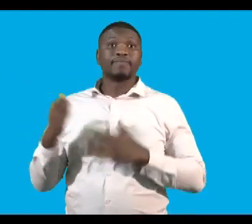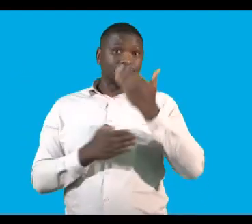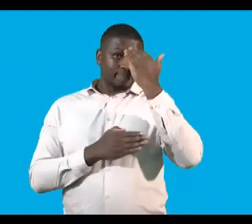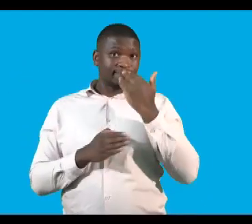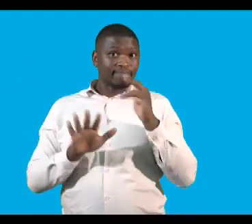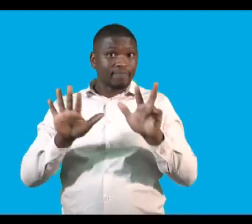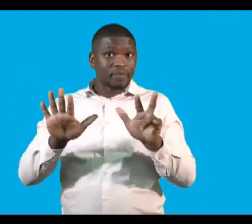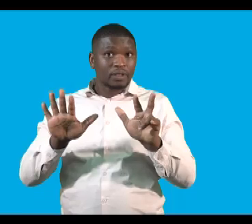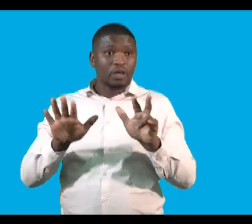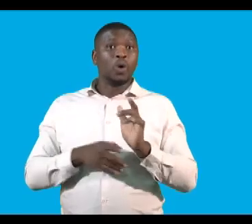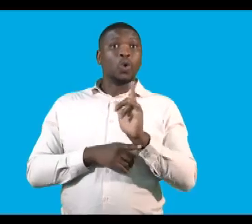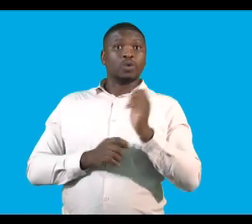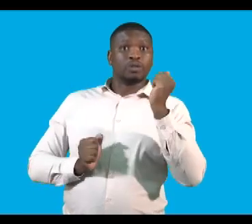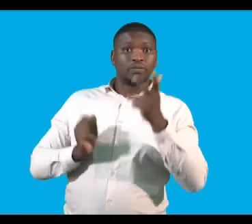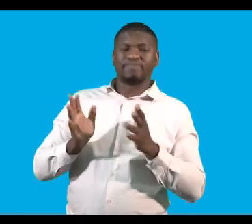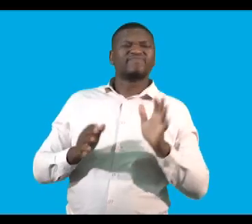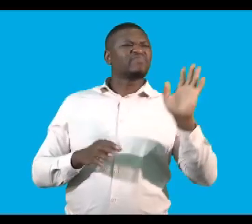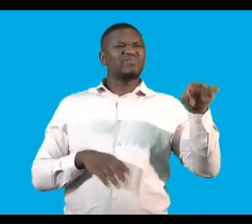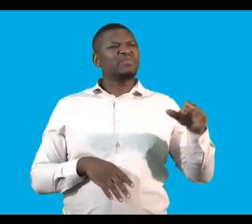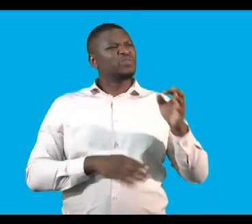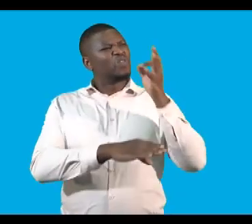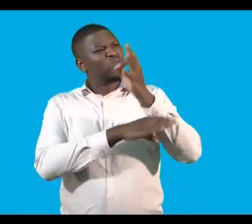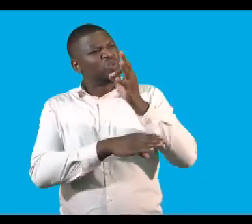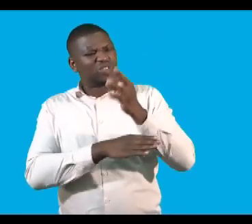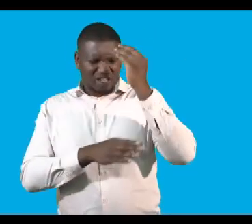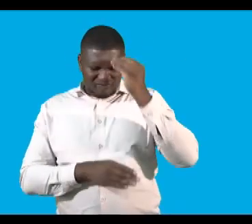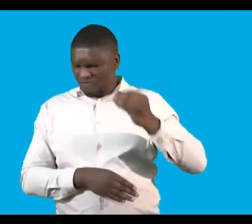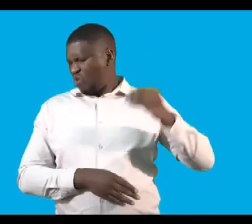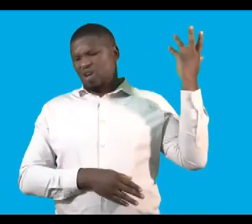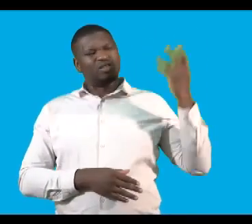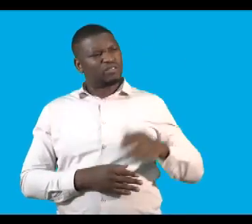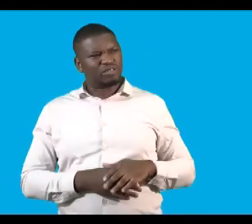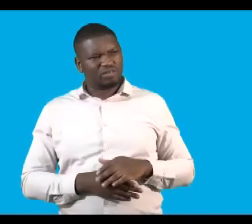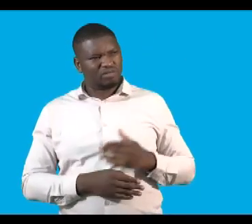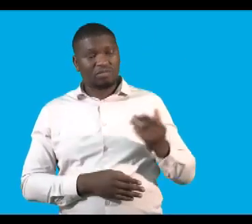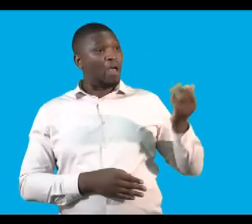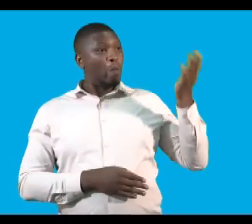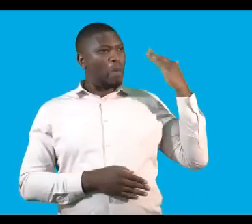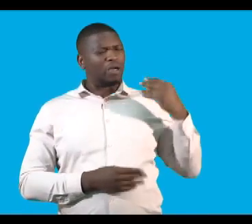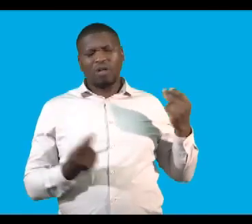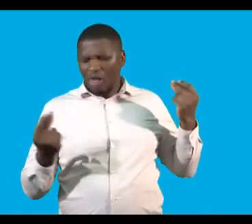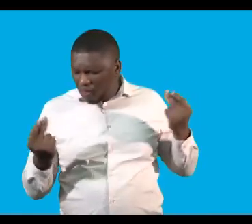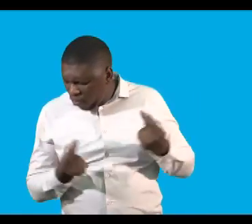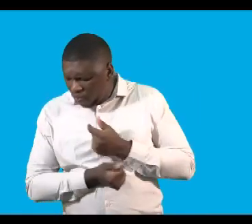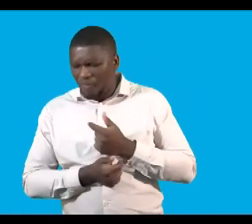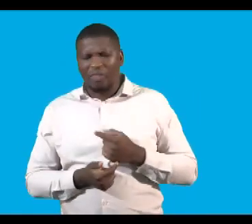list. In frame 8, Lucy says, "Forget the future is my motto, regret the past. Oh,